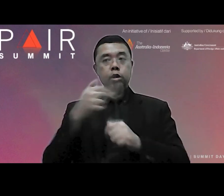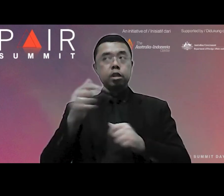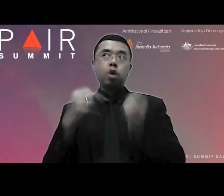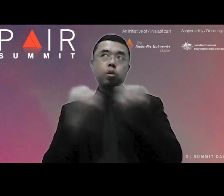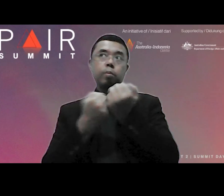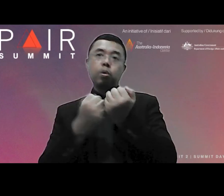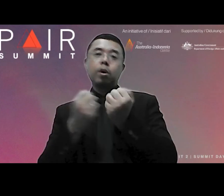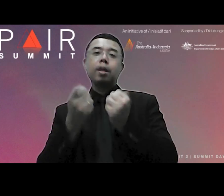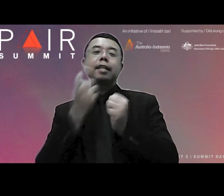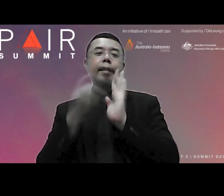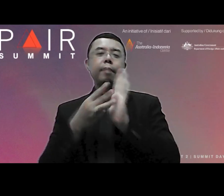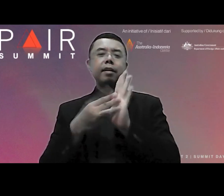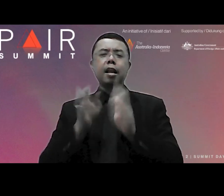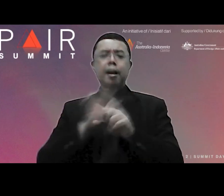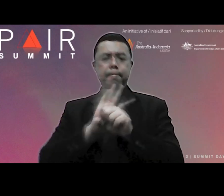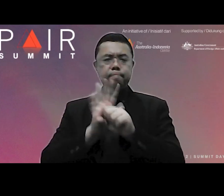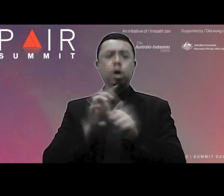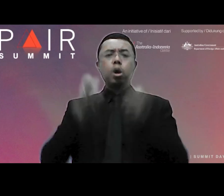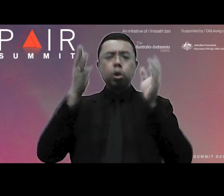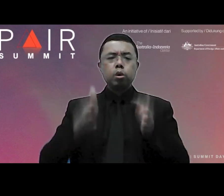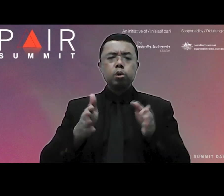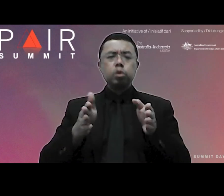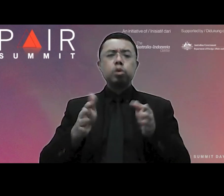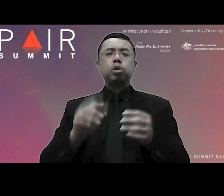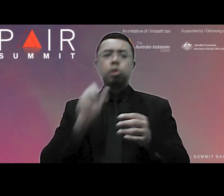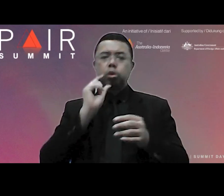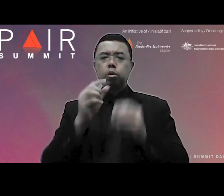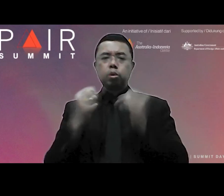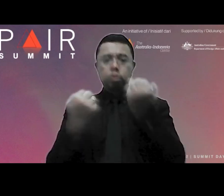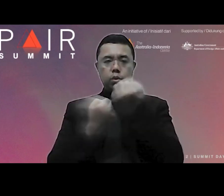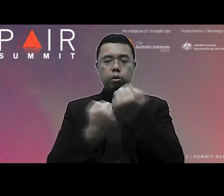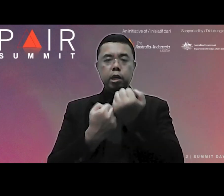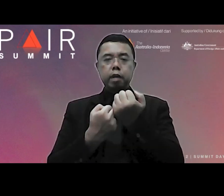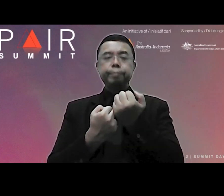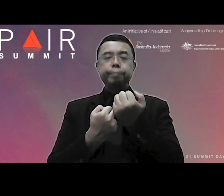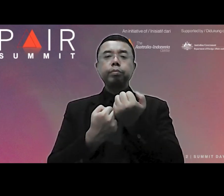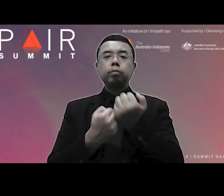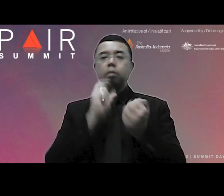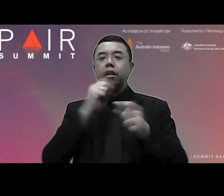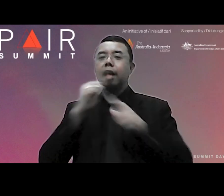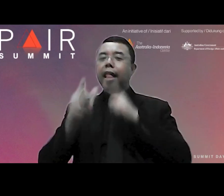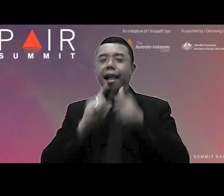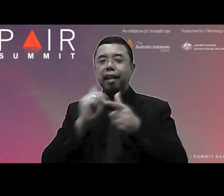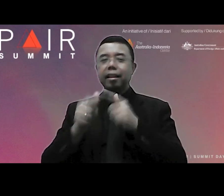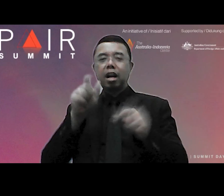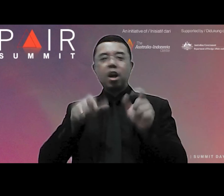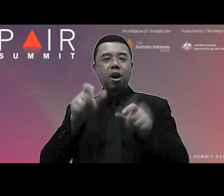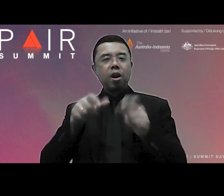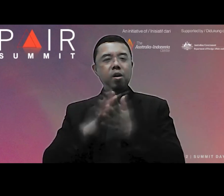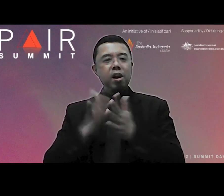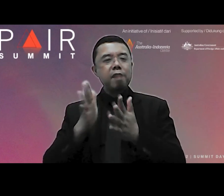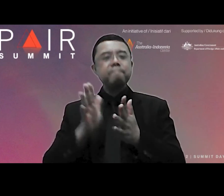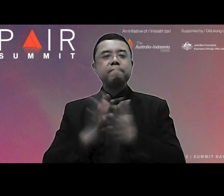health systems with equipment and ongoing training efforts and provision of essential goods, and also delivery